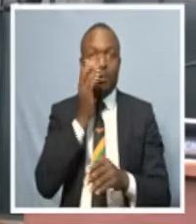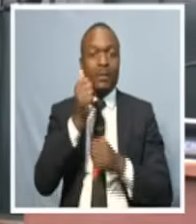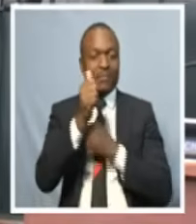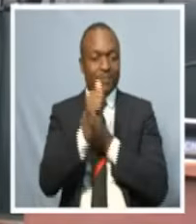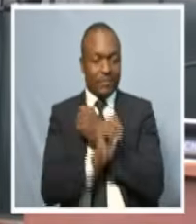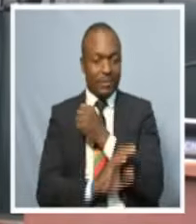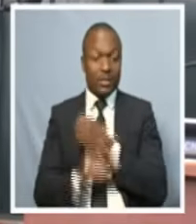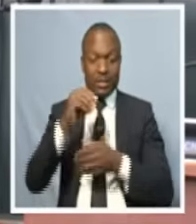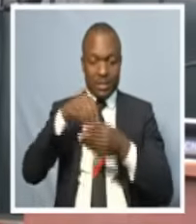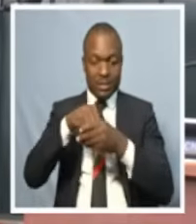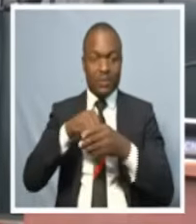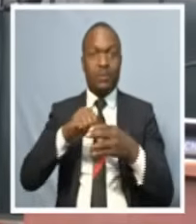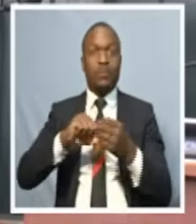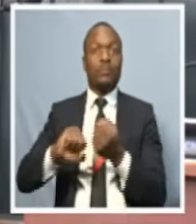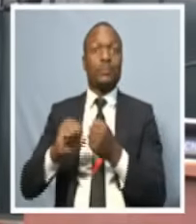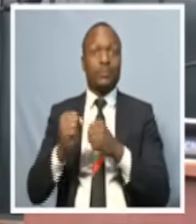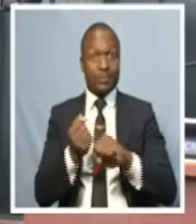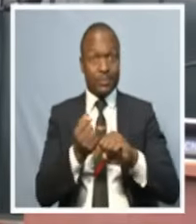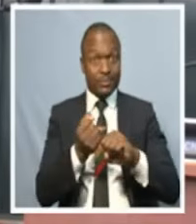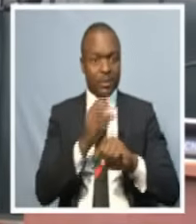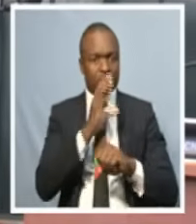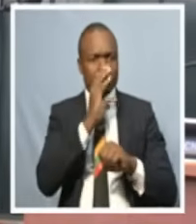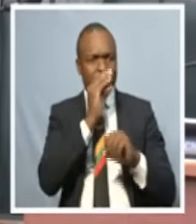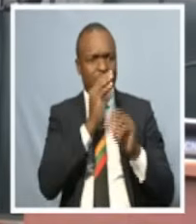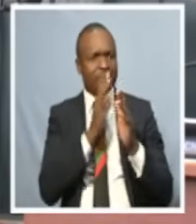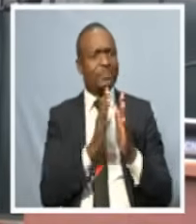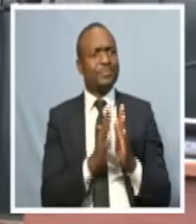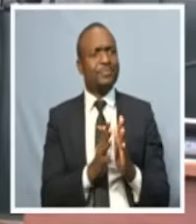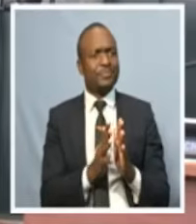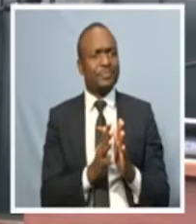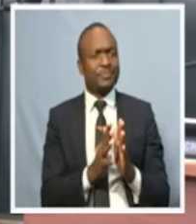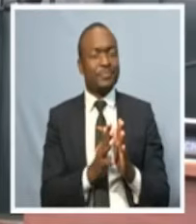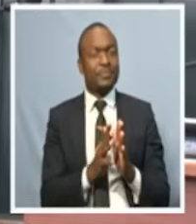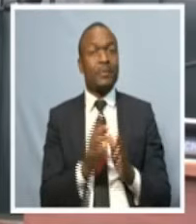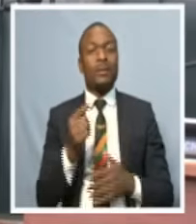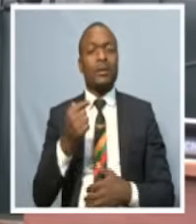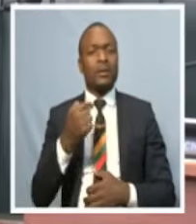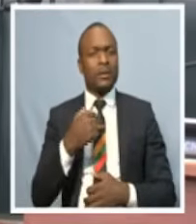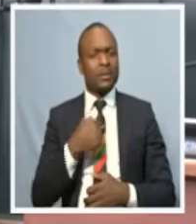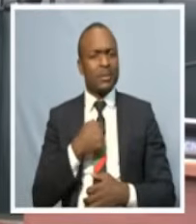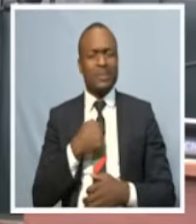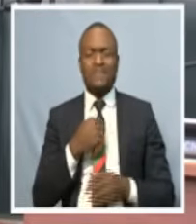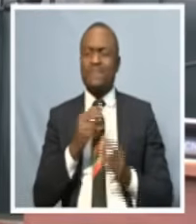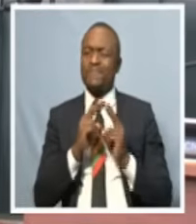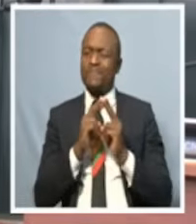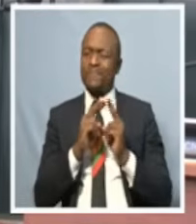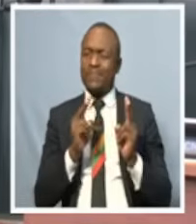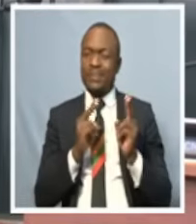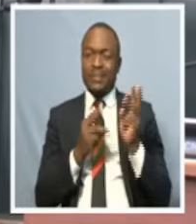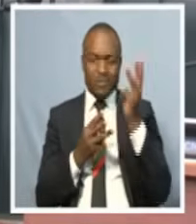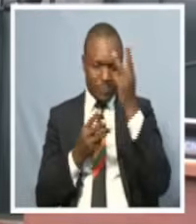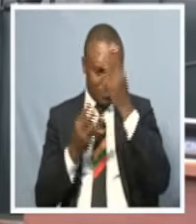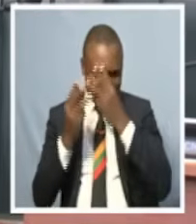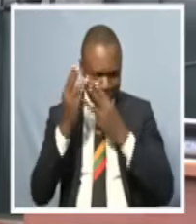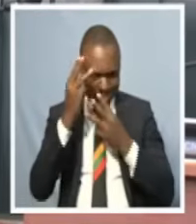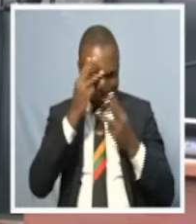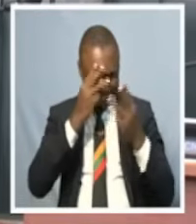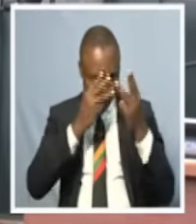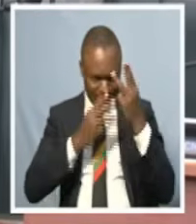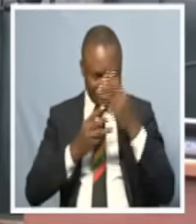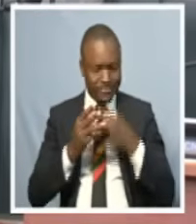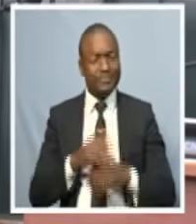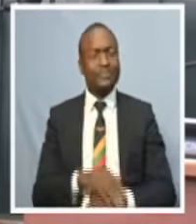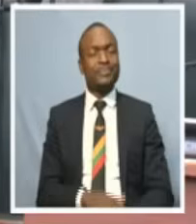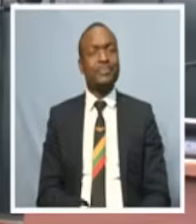Security. Madam Speaker, I am very worried that